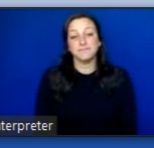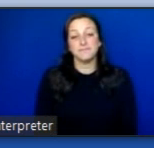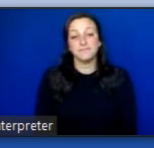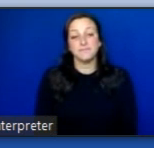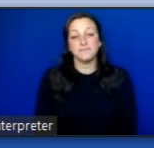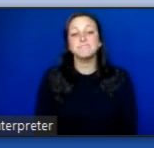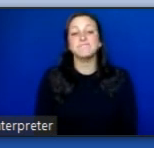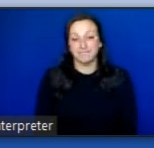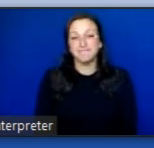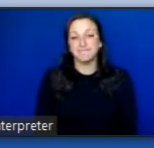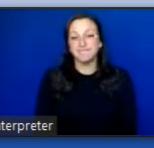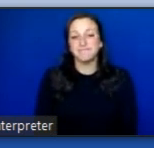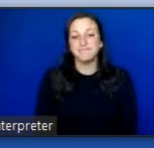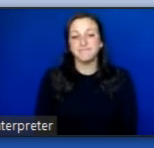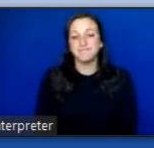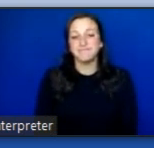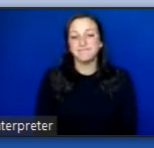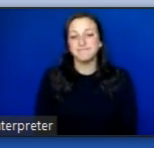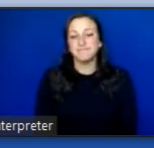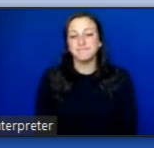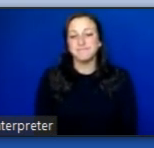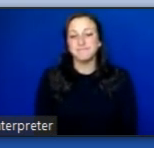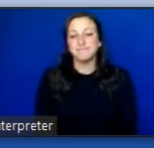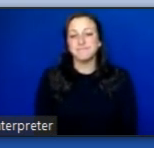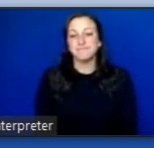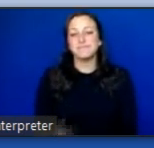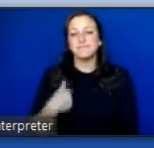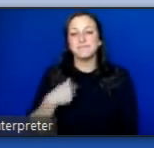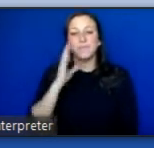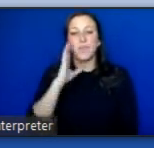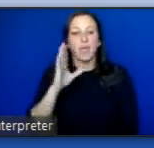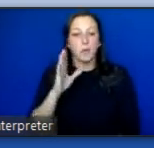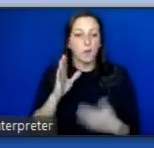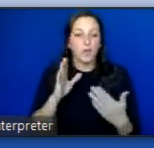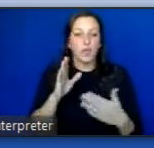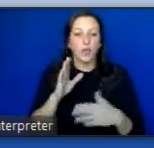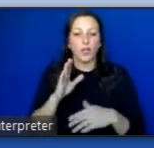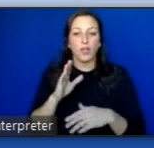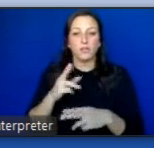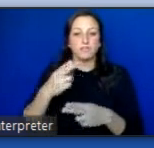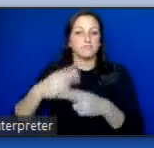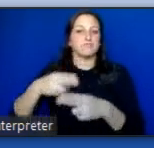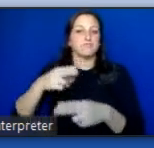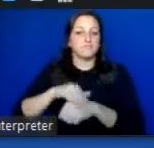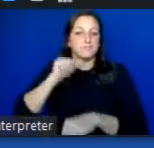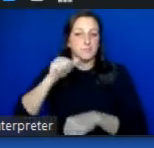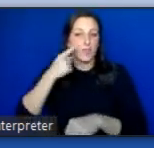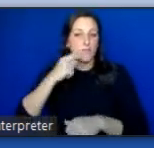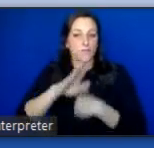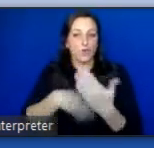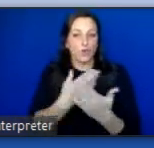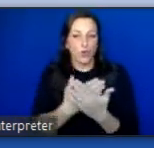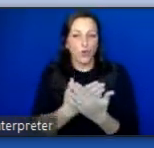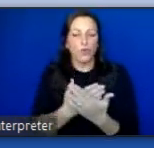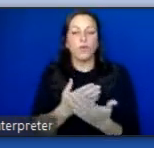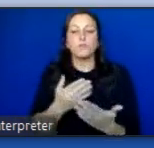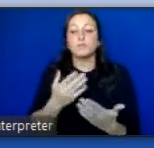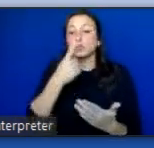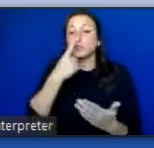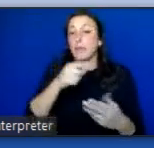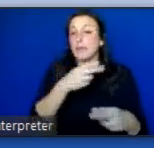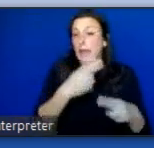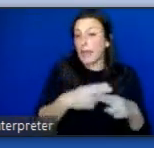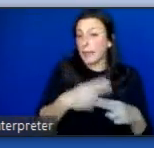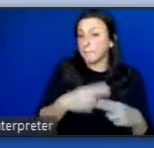We are, so I will call on you, on all the reporters, and if you can just state your name and